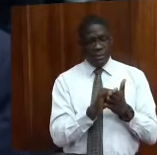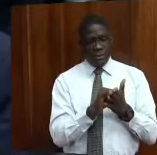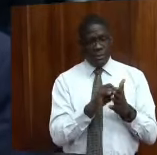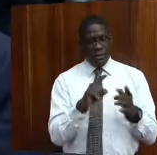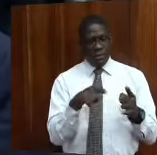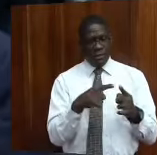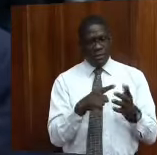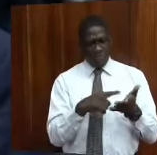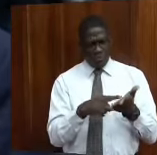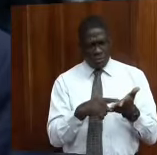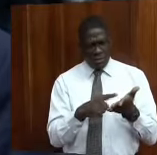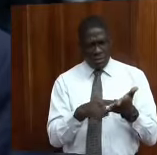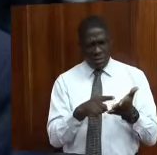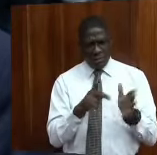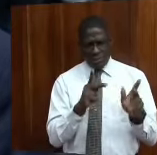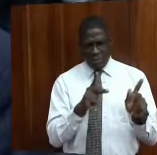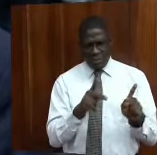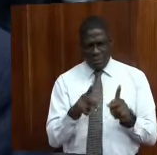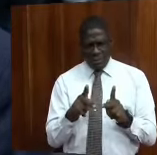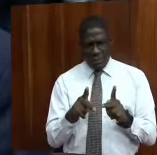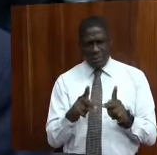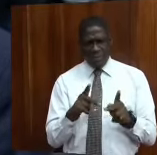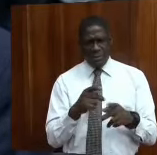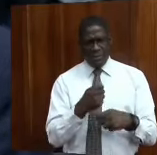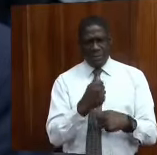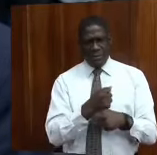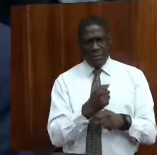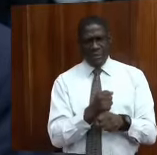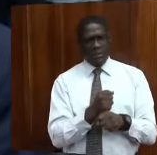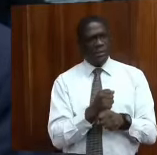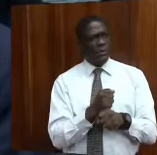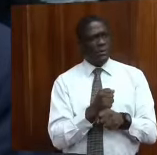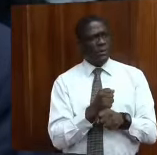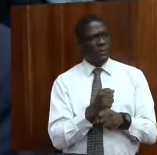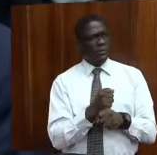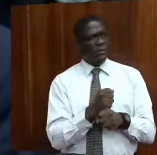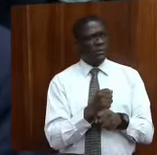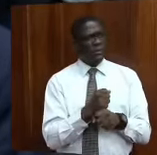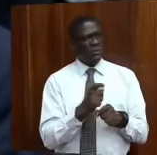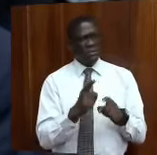have proposed. Our MSME loan grant scheme, our